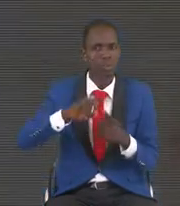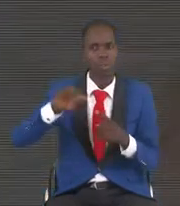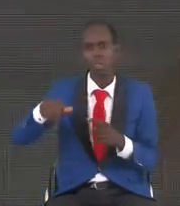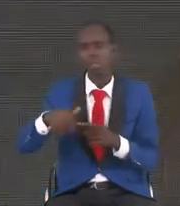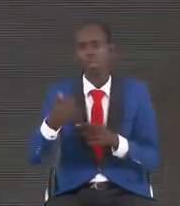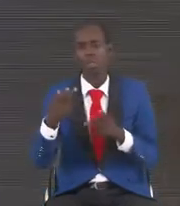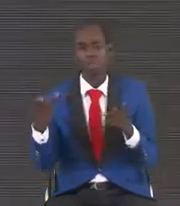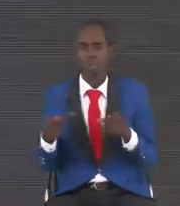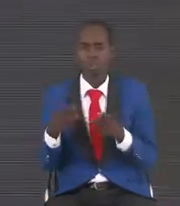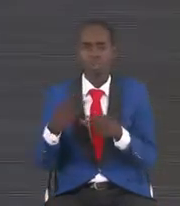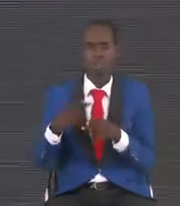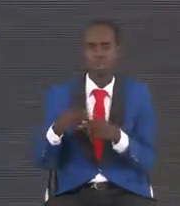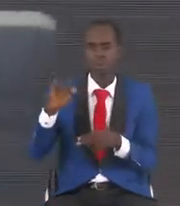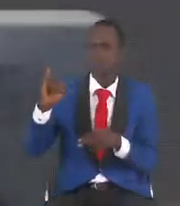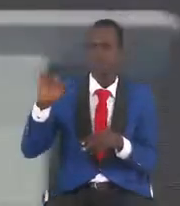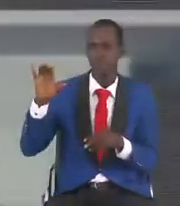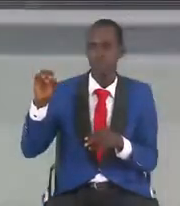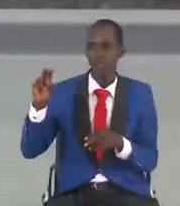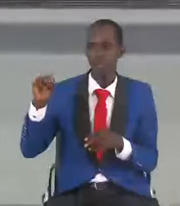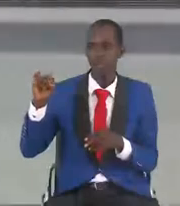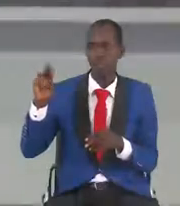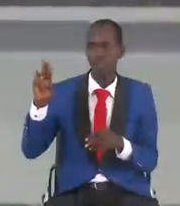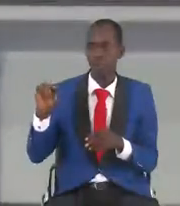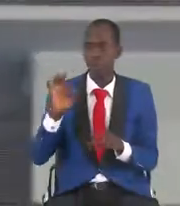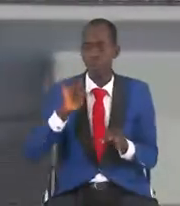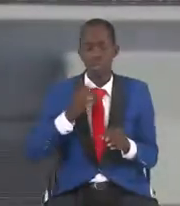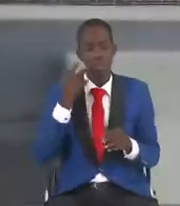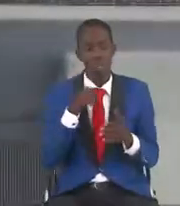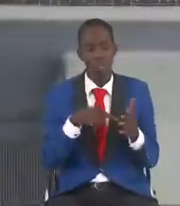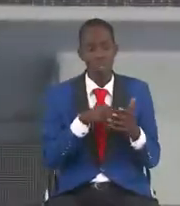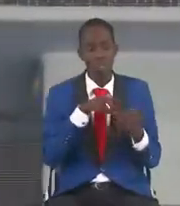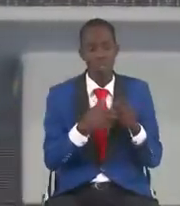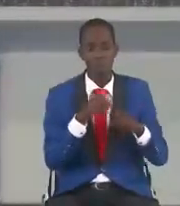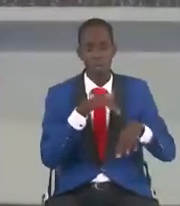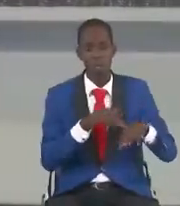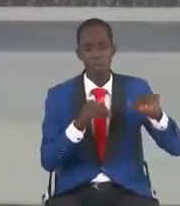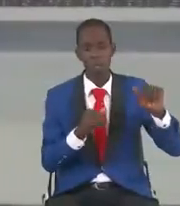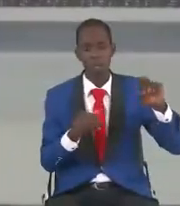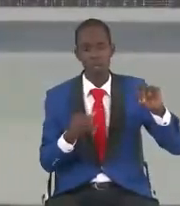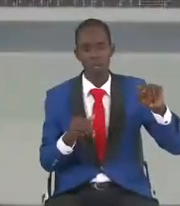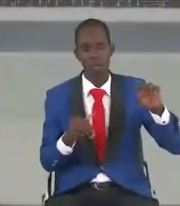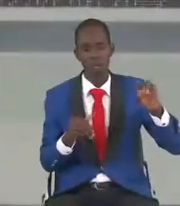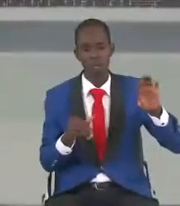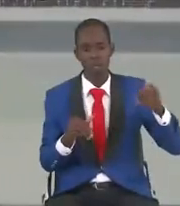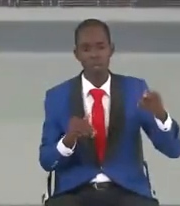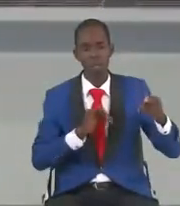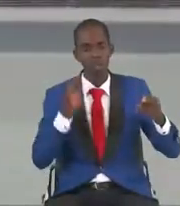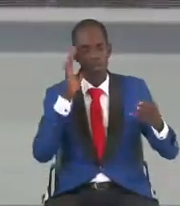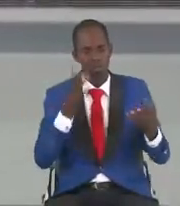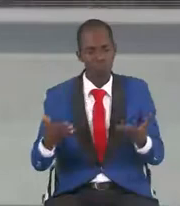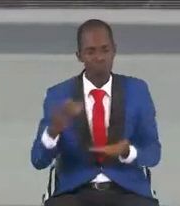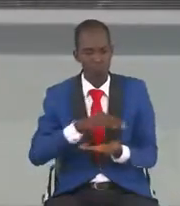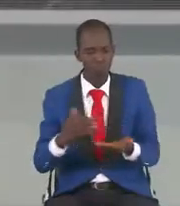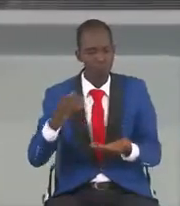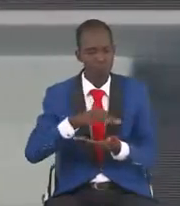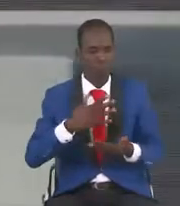Iconium. If I see this at Antioch, if I repackage my load, my baggage, and